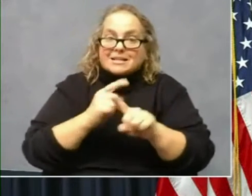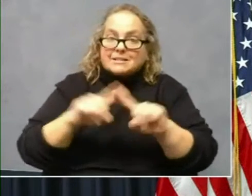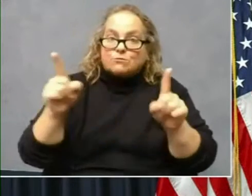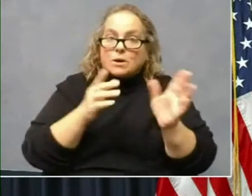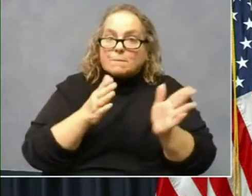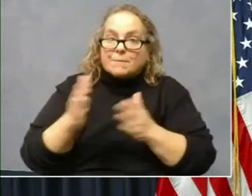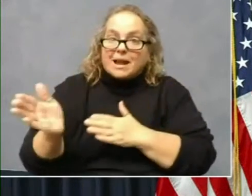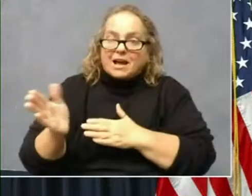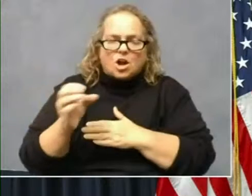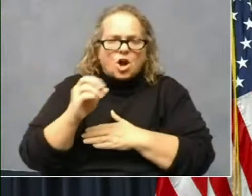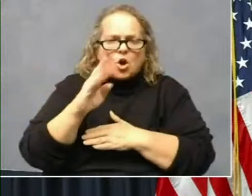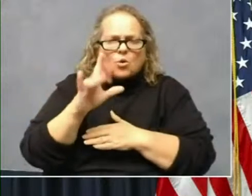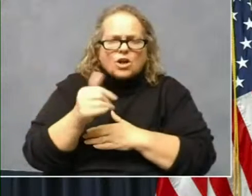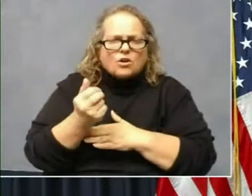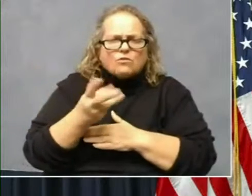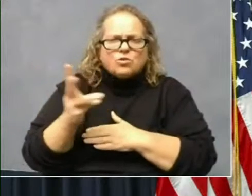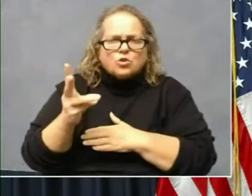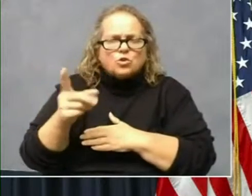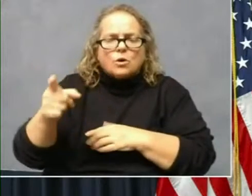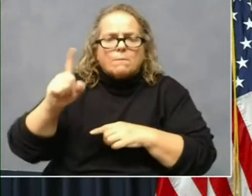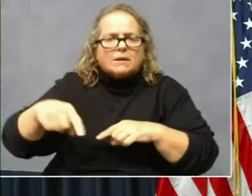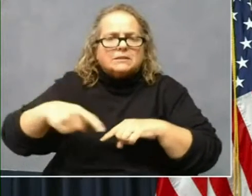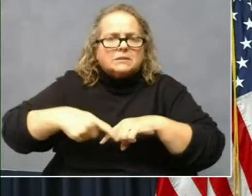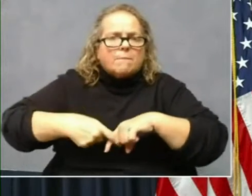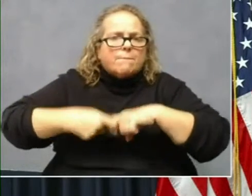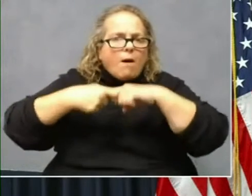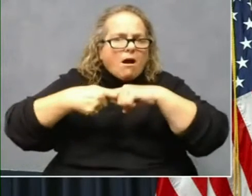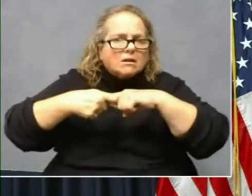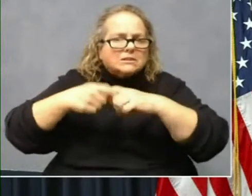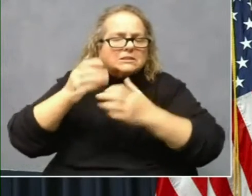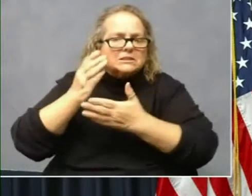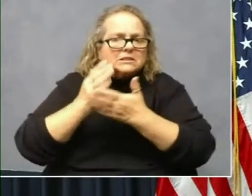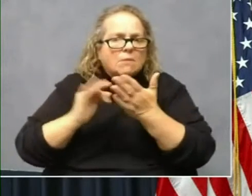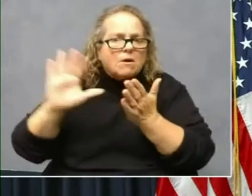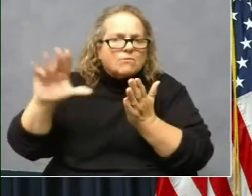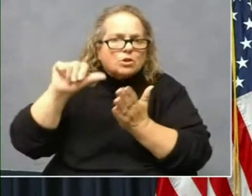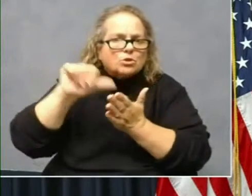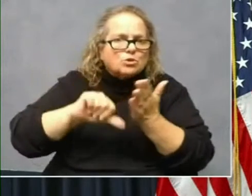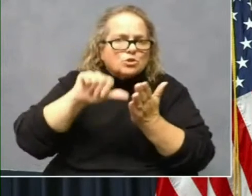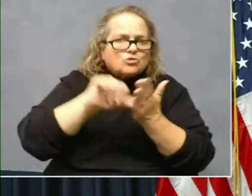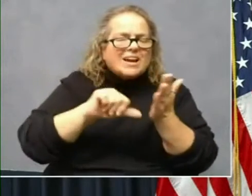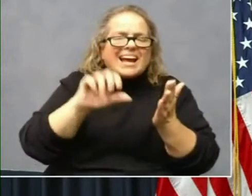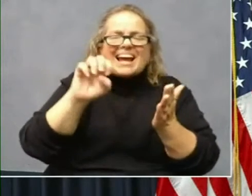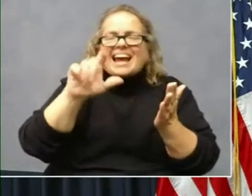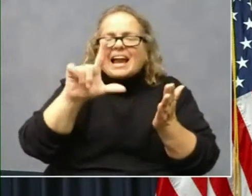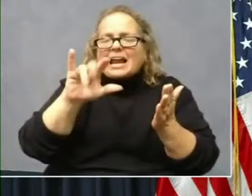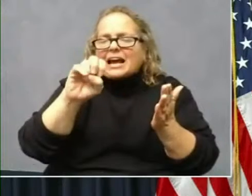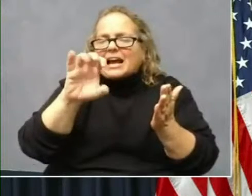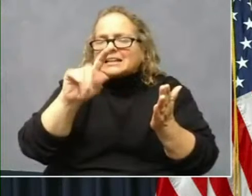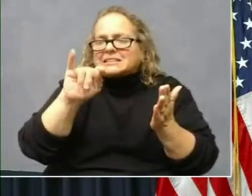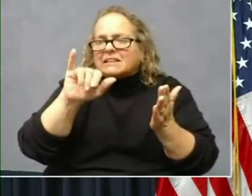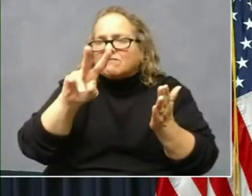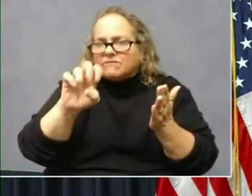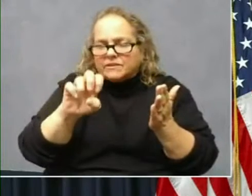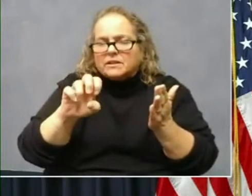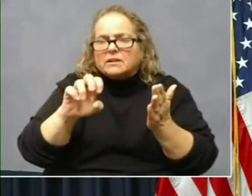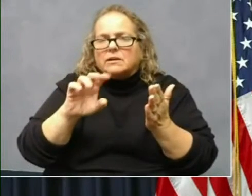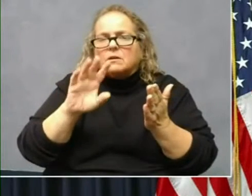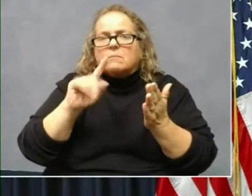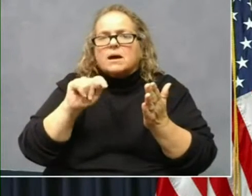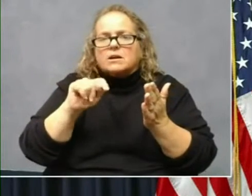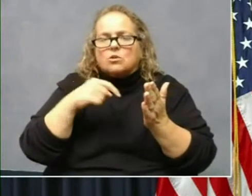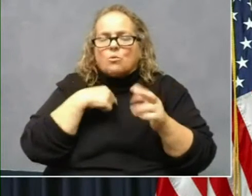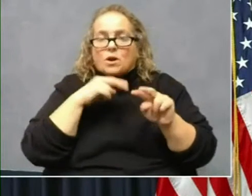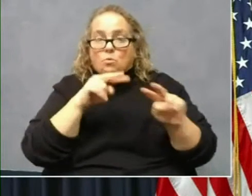to pause elective procedures. I really think what will really sound the alarm, and we watch all the other numbers, is if